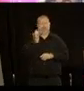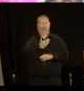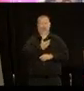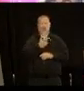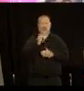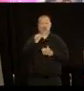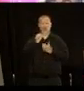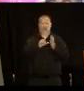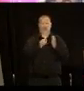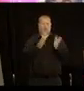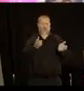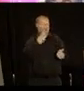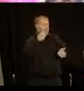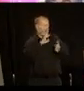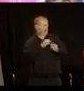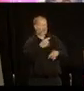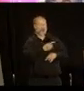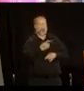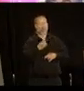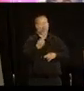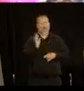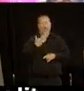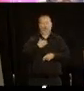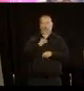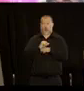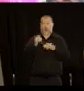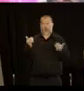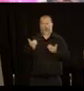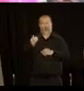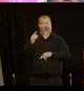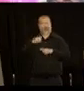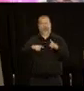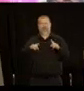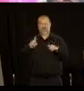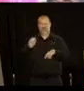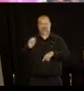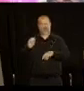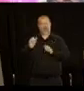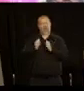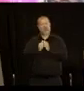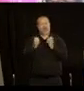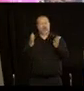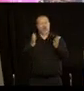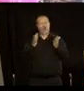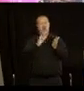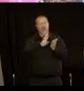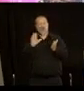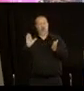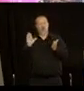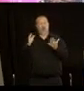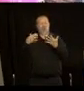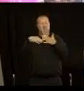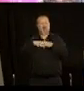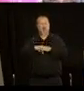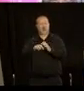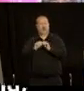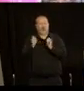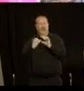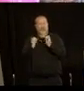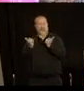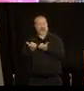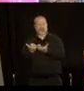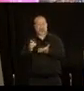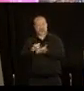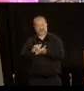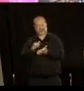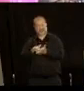Surgeon General said, so much of what we do cannot be done without integrating with other agencies.